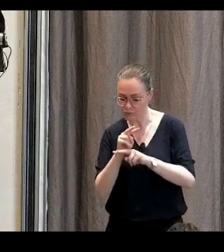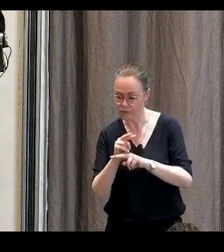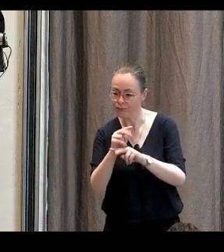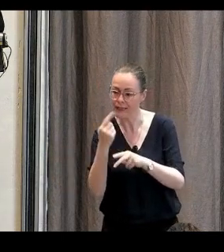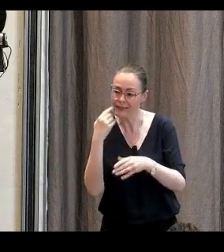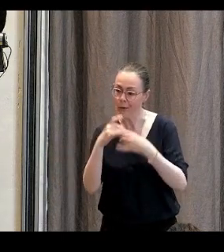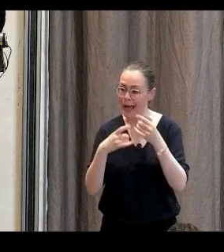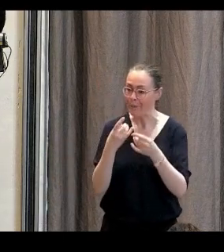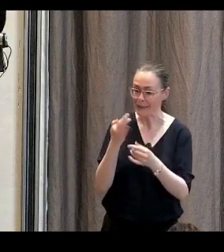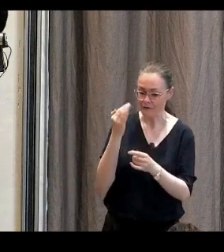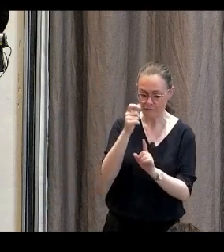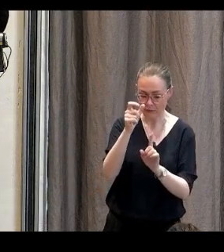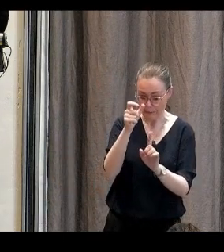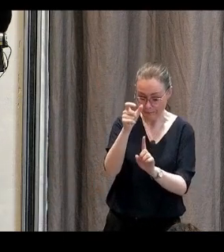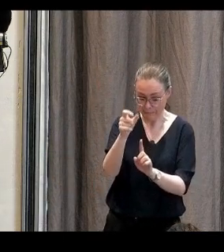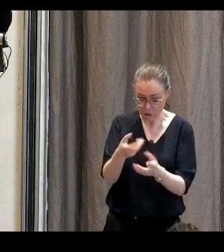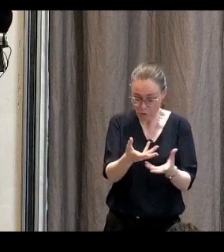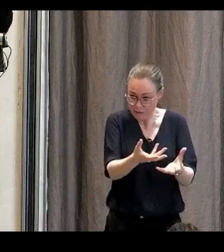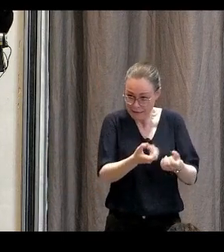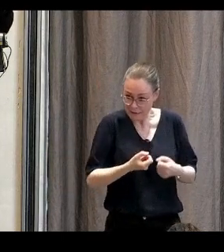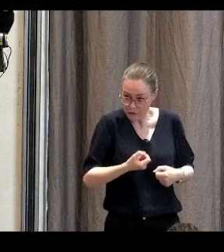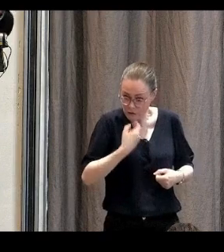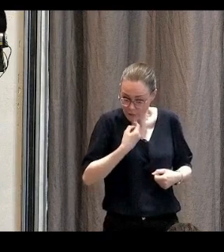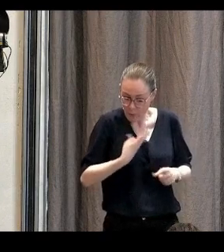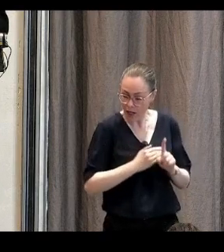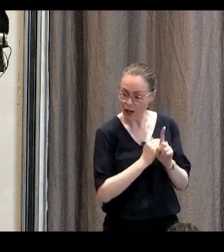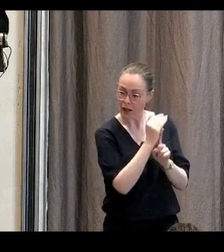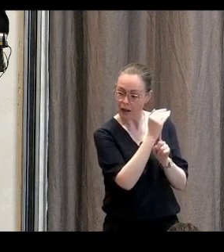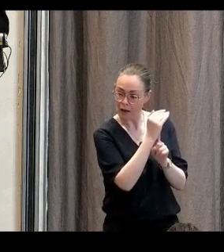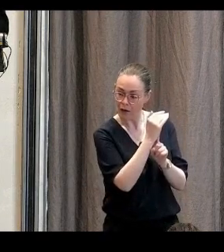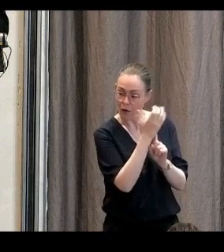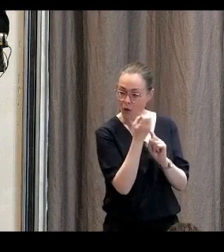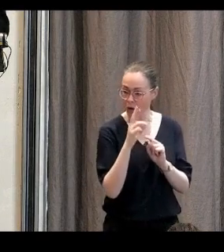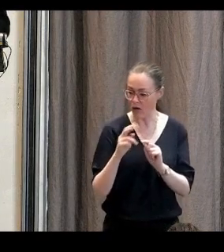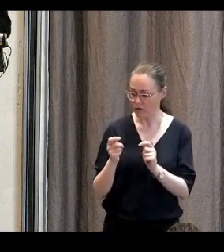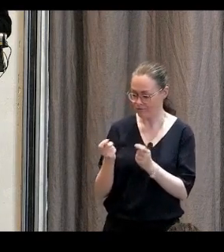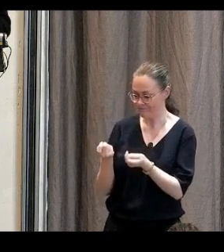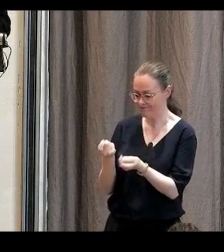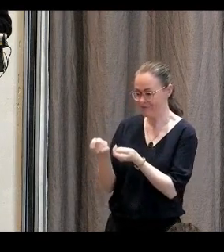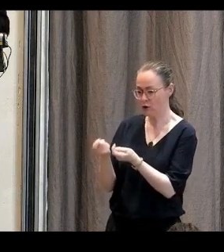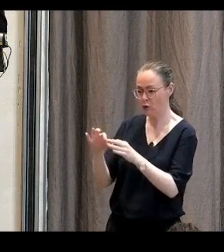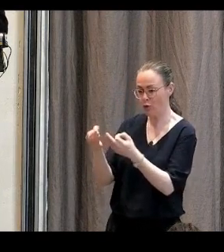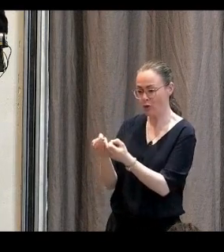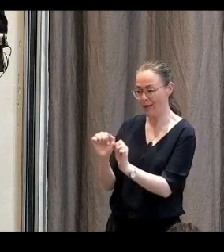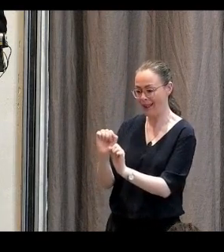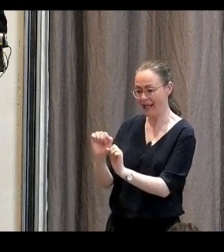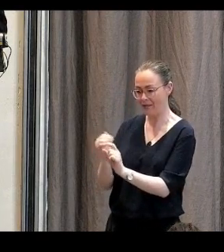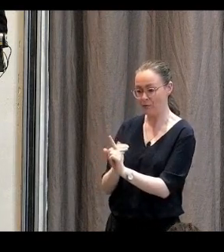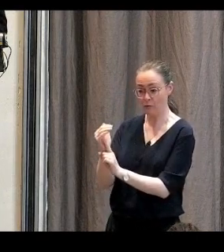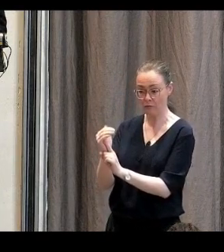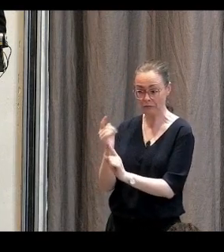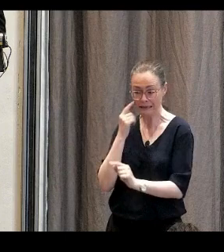what happened. Did the people that got the treatment do better, or did the people that were in the control group do